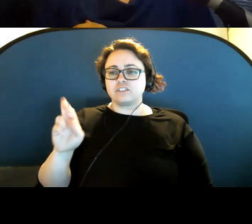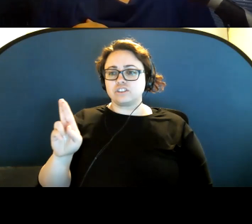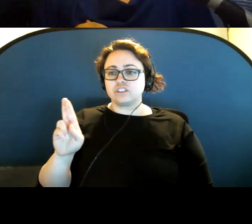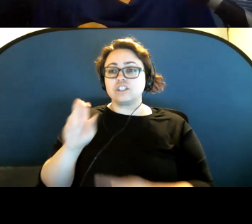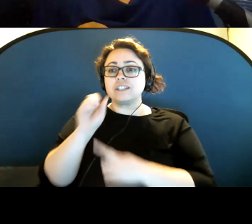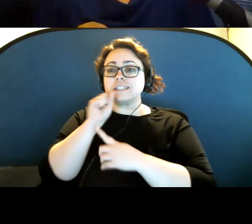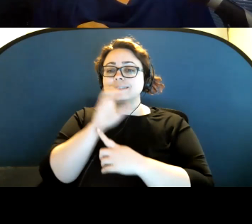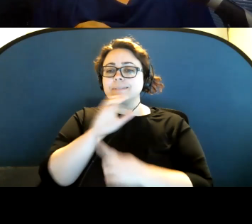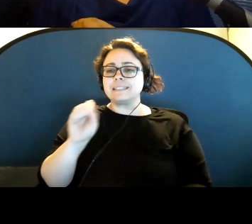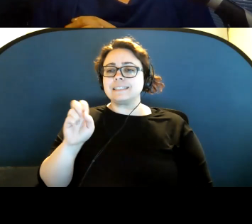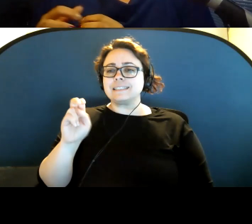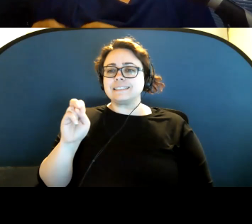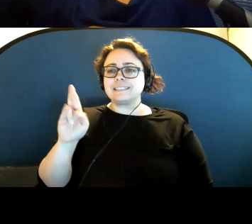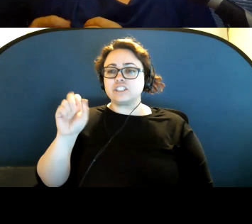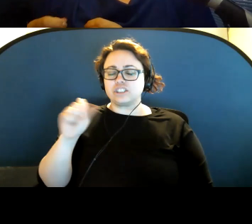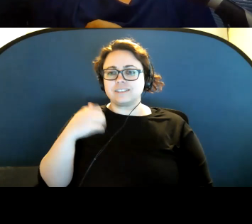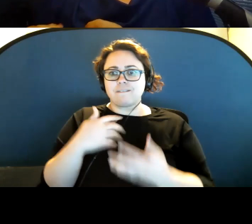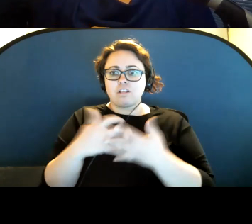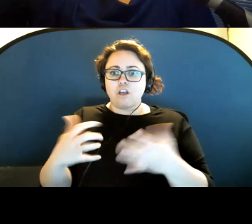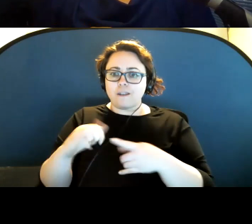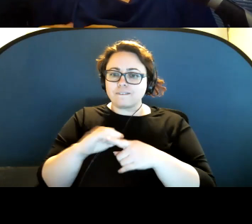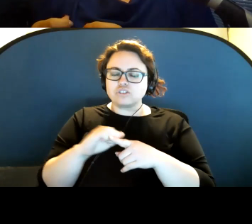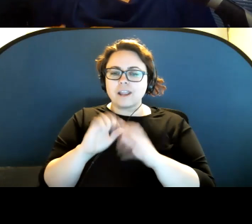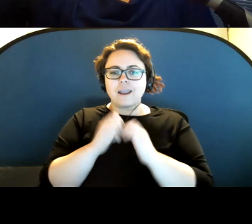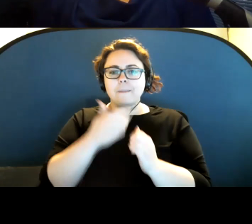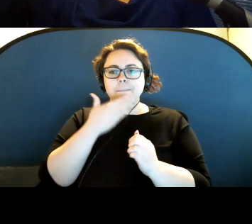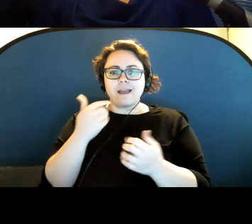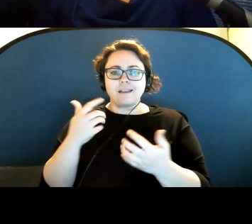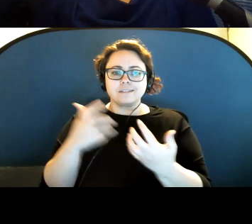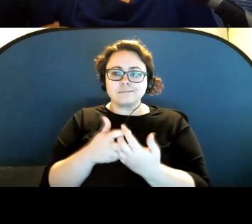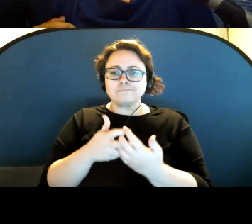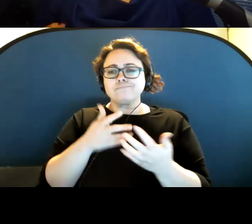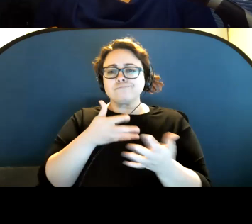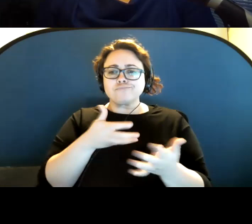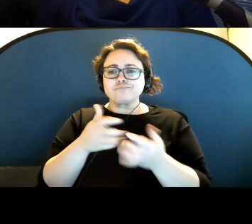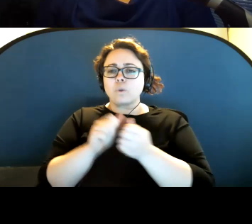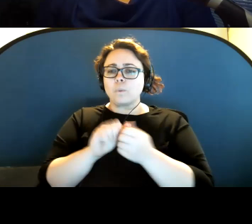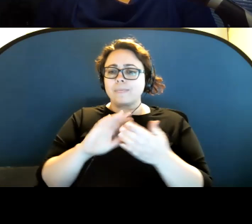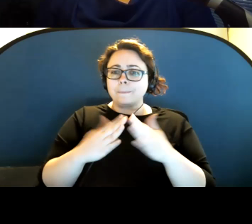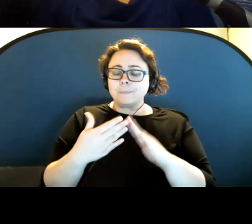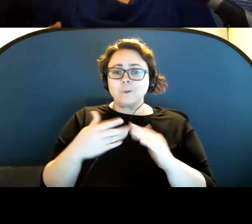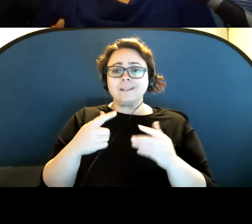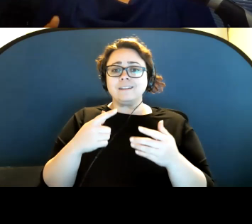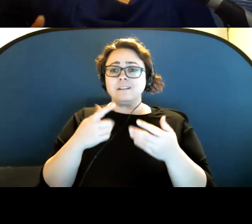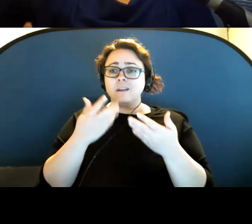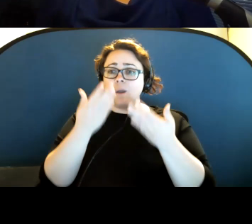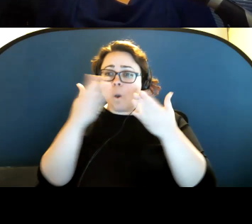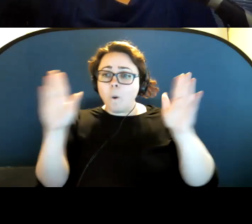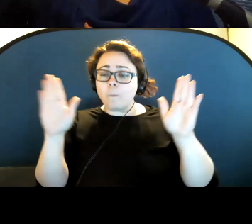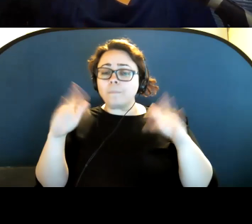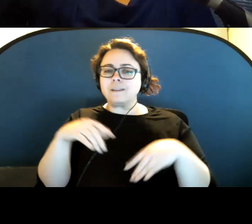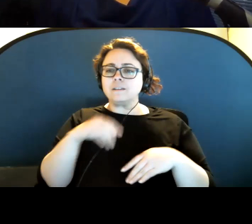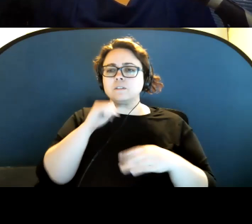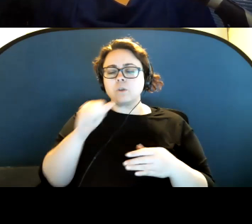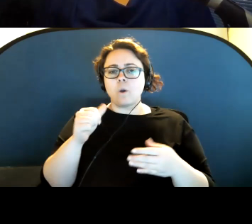for service providers about how to best engage this community, to be open, to not appear judgmental, and to really allow for that space to